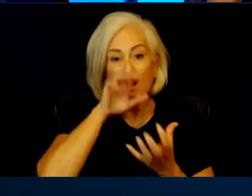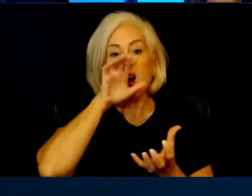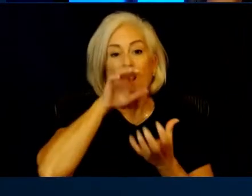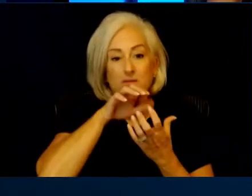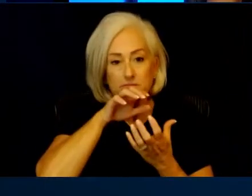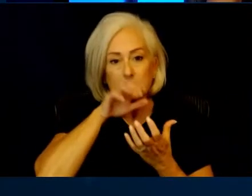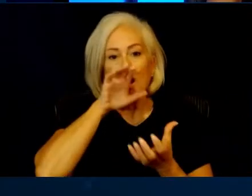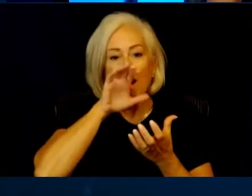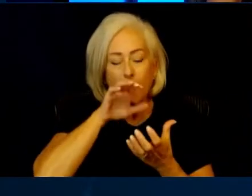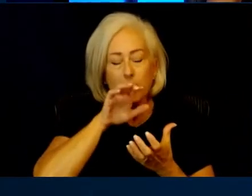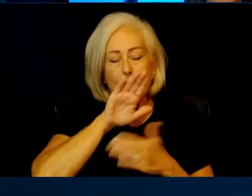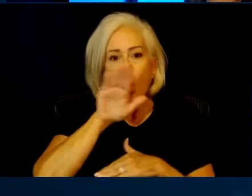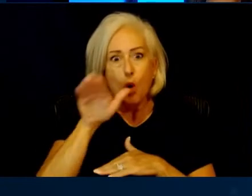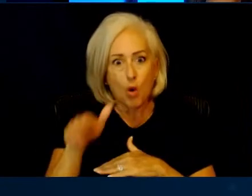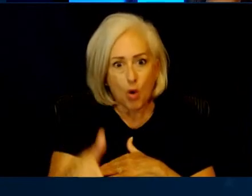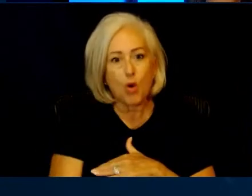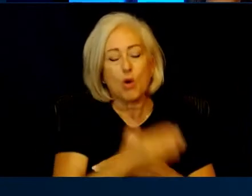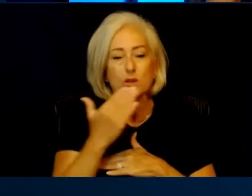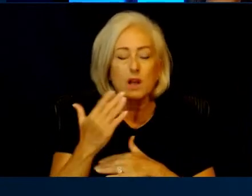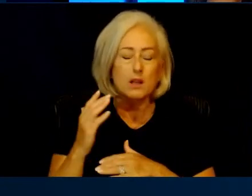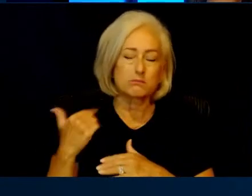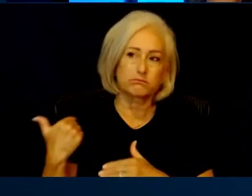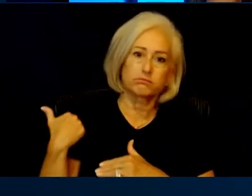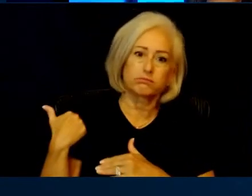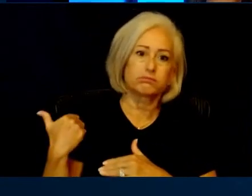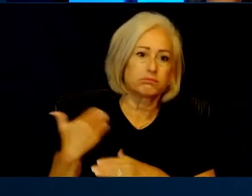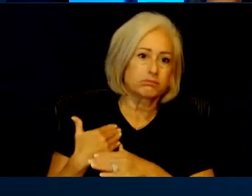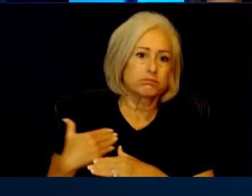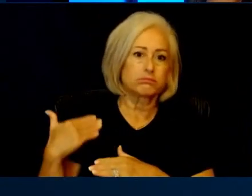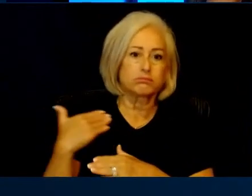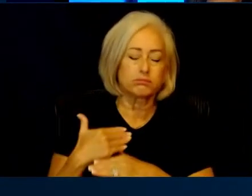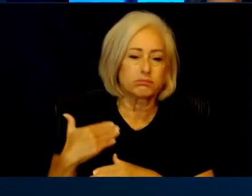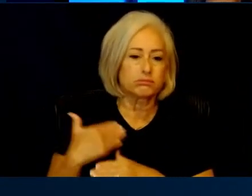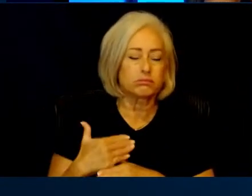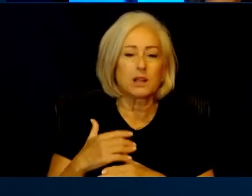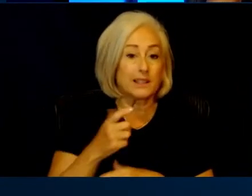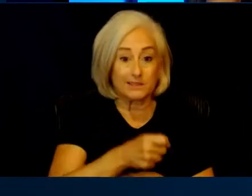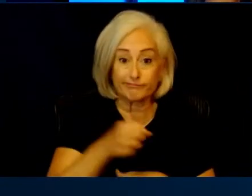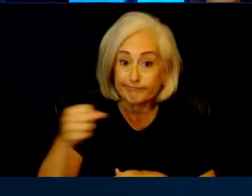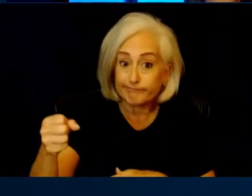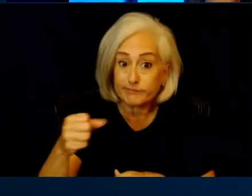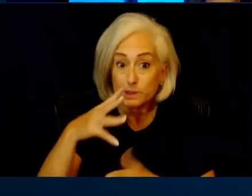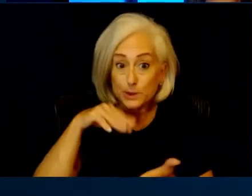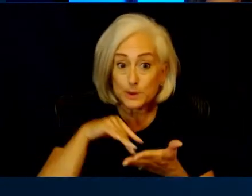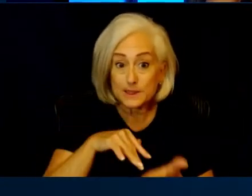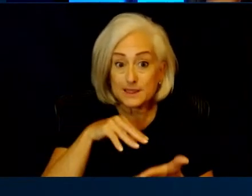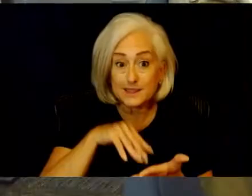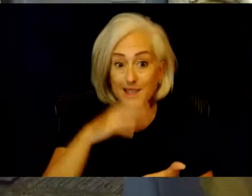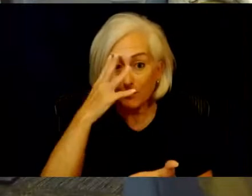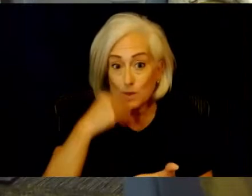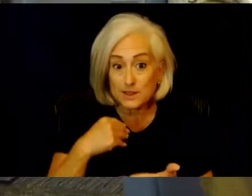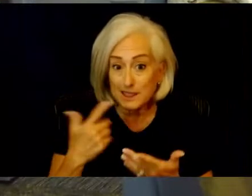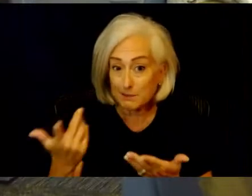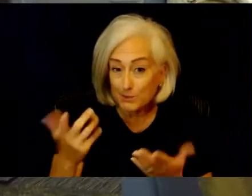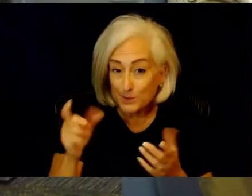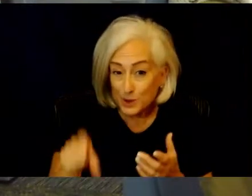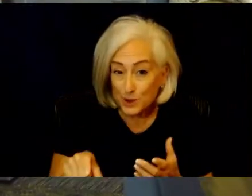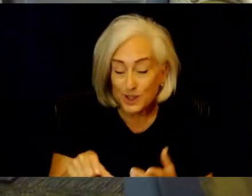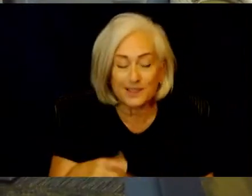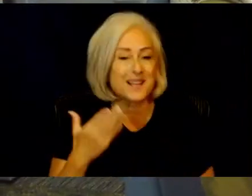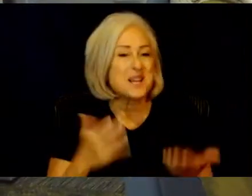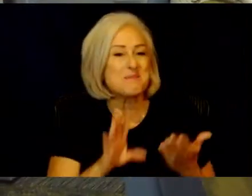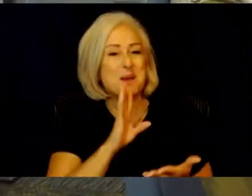I get him into a sleep study? She's probably speaking for a lot of wives. Yeah, I think... Yeah, right.